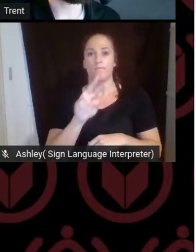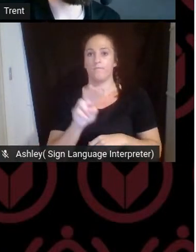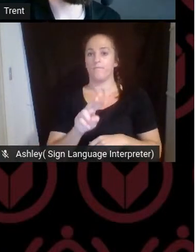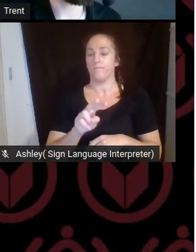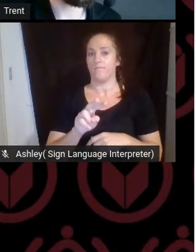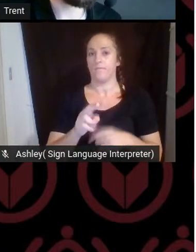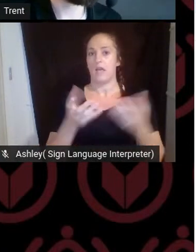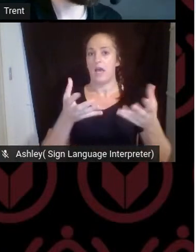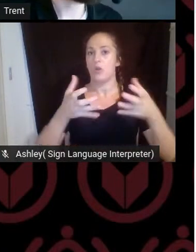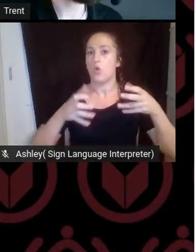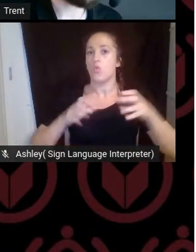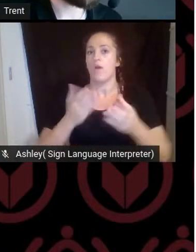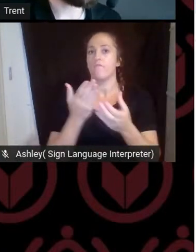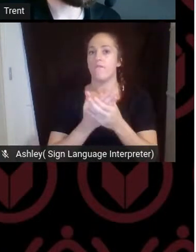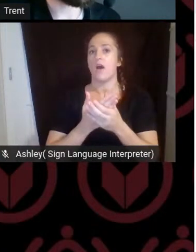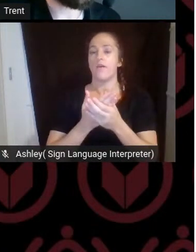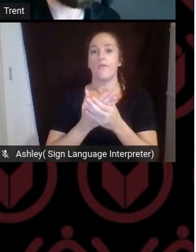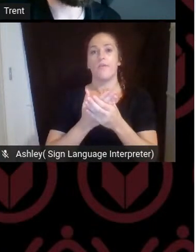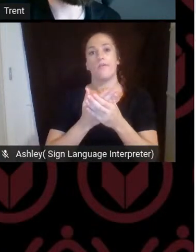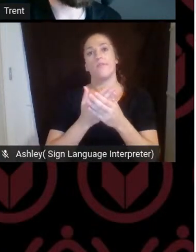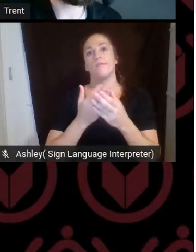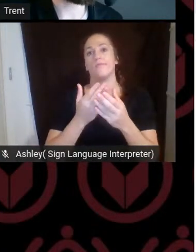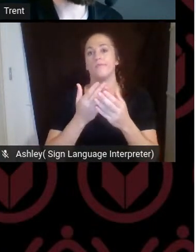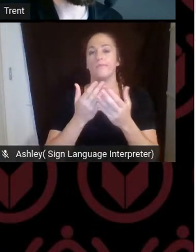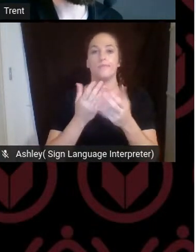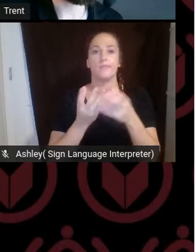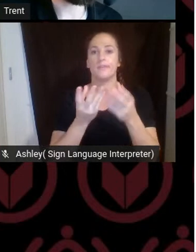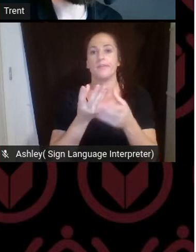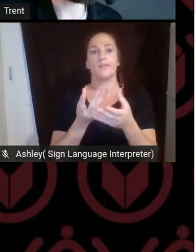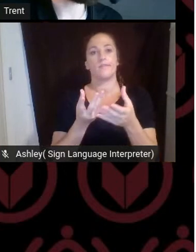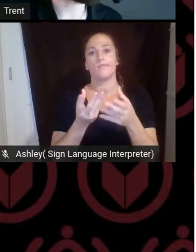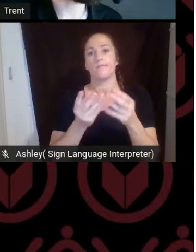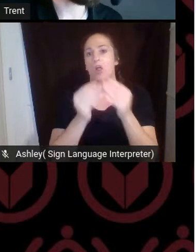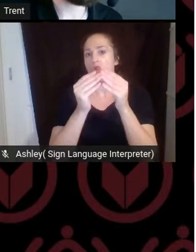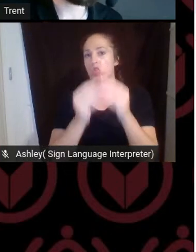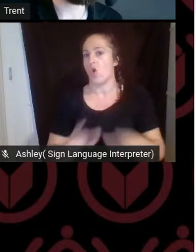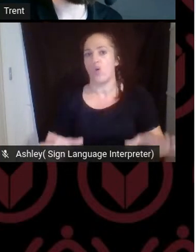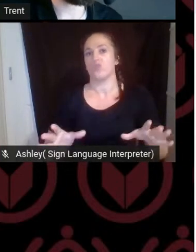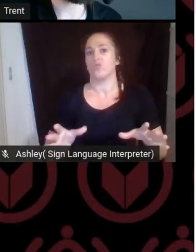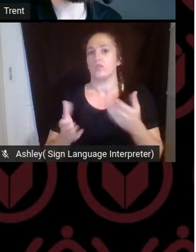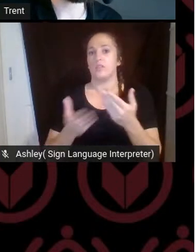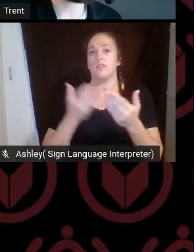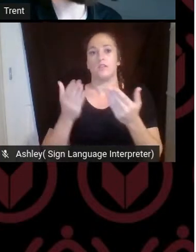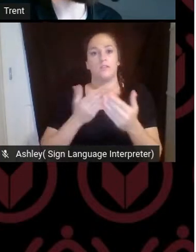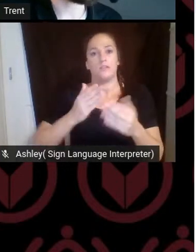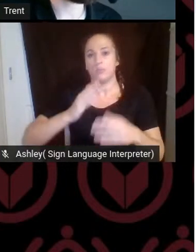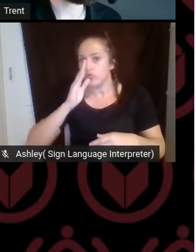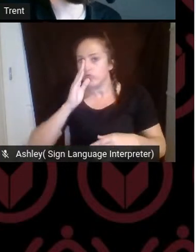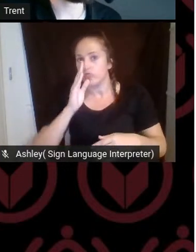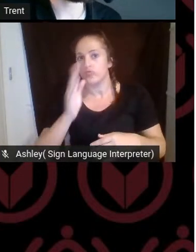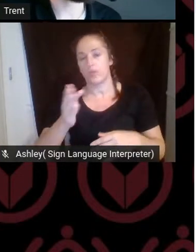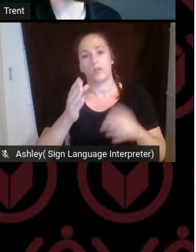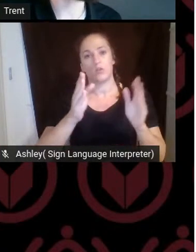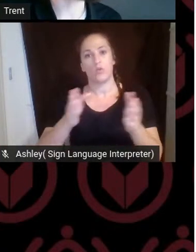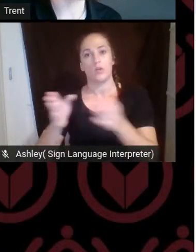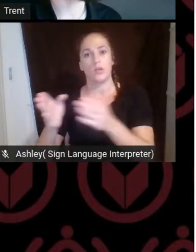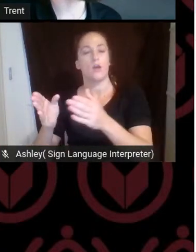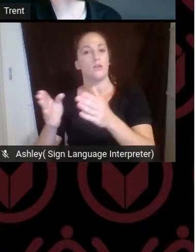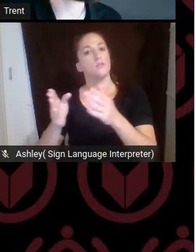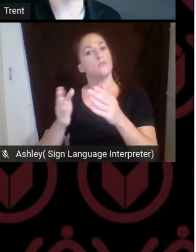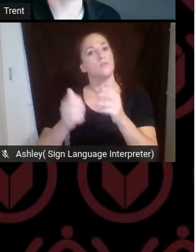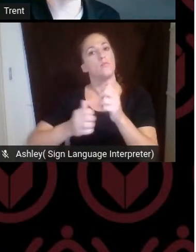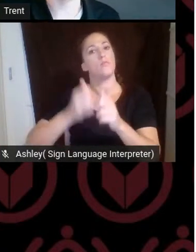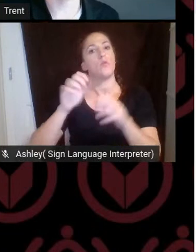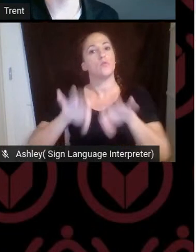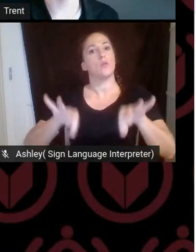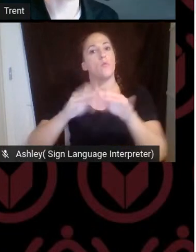shuffle or moved to the bottom, just right click and star those files. It's a super, super easy way to stay organized and keep your most